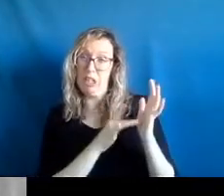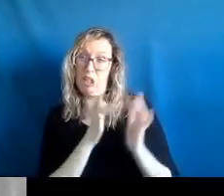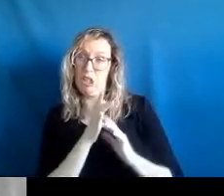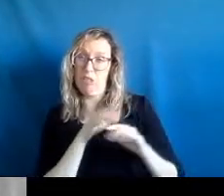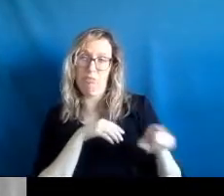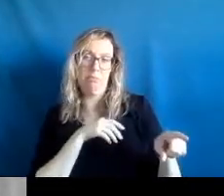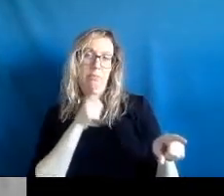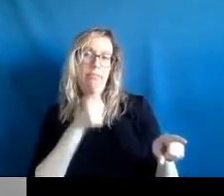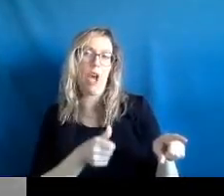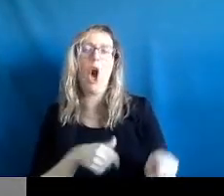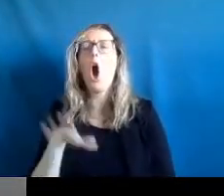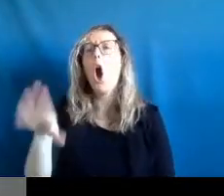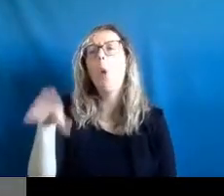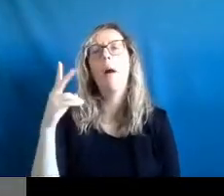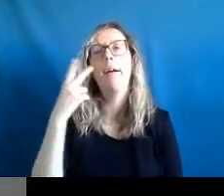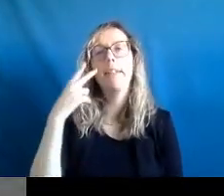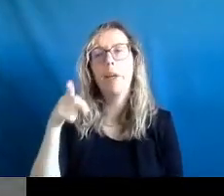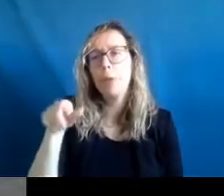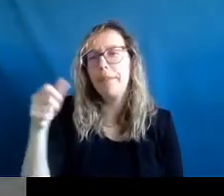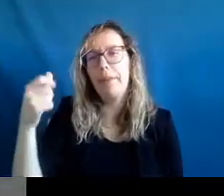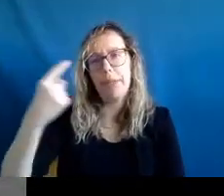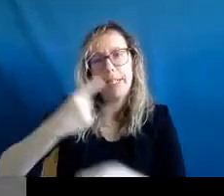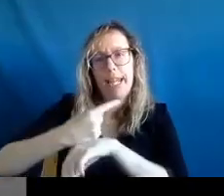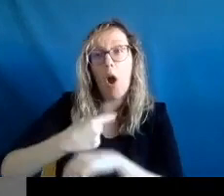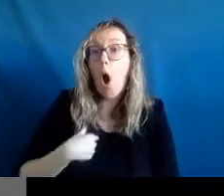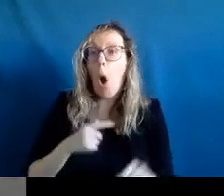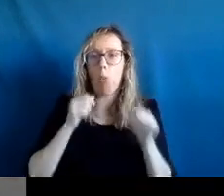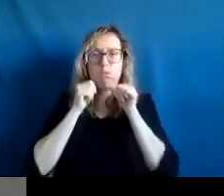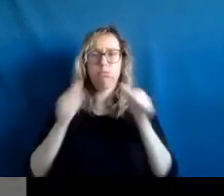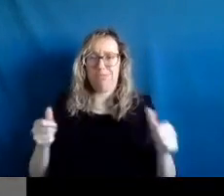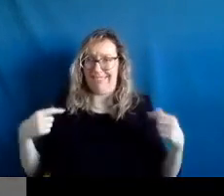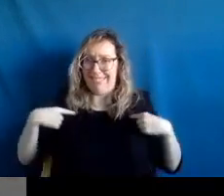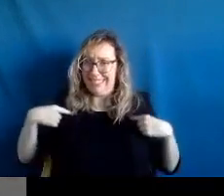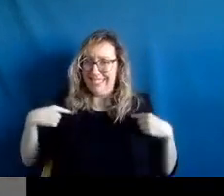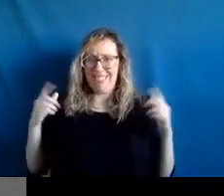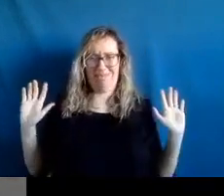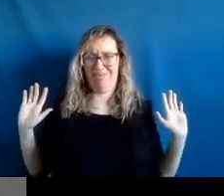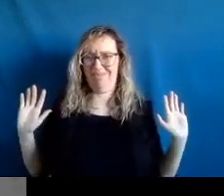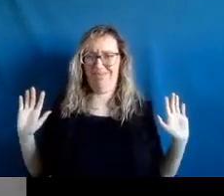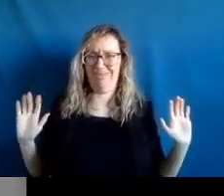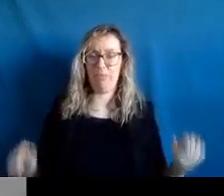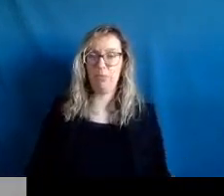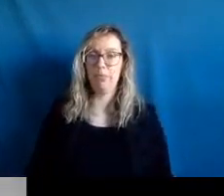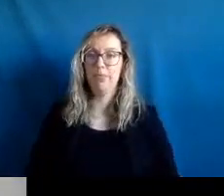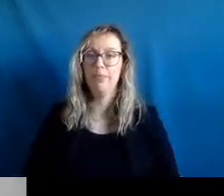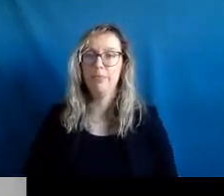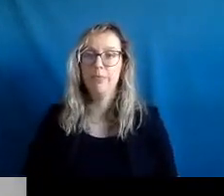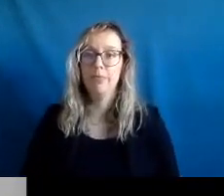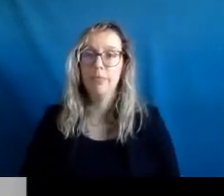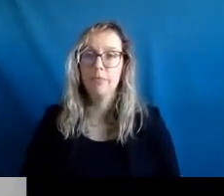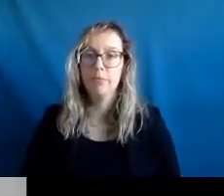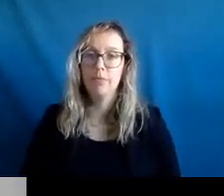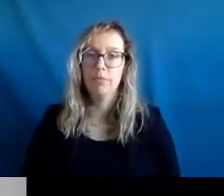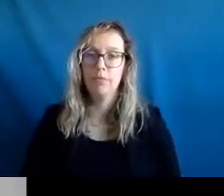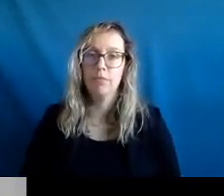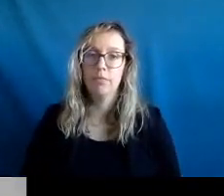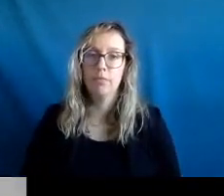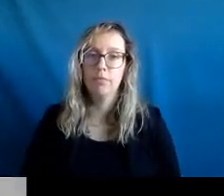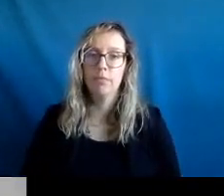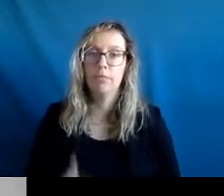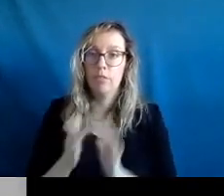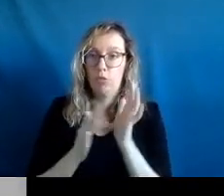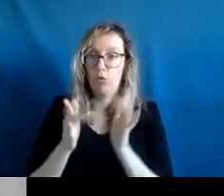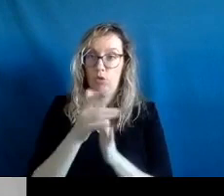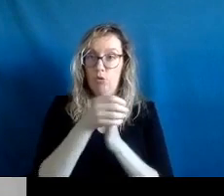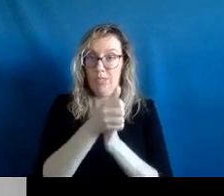garden with him?" Peter denied it, and immediately a rooster crowed. The Jewish leaders led